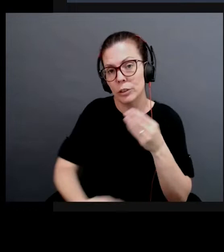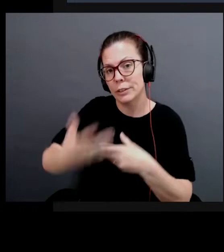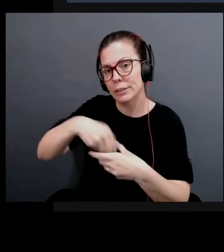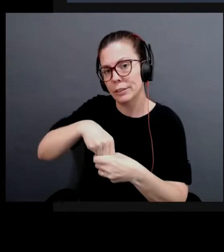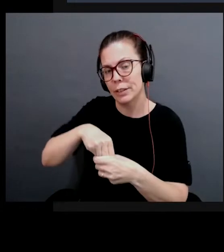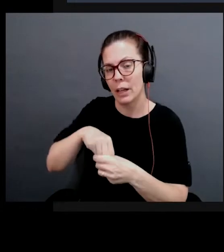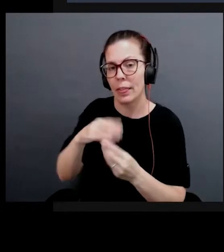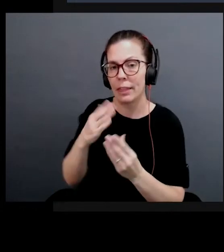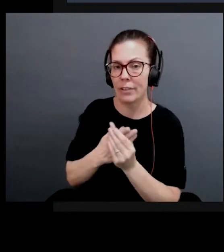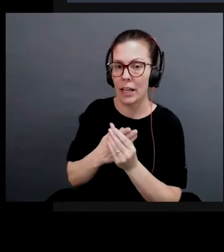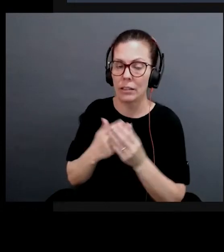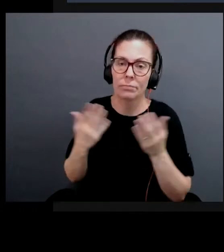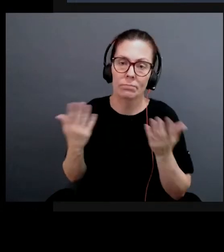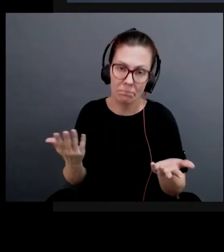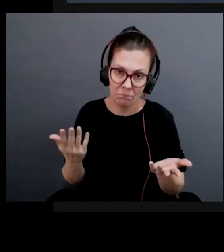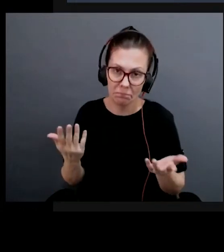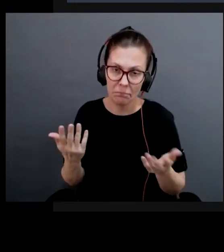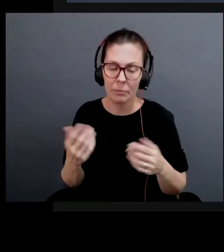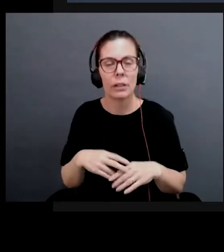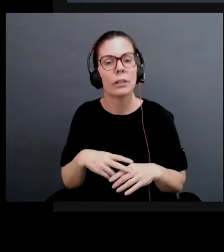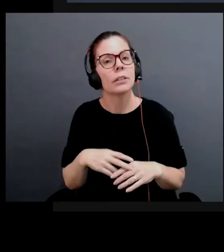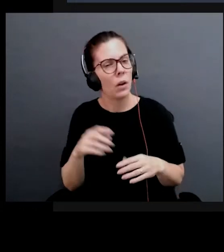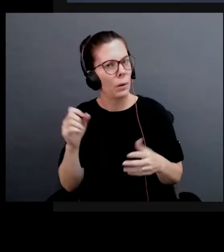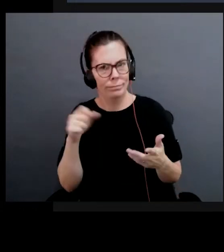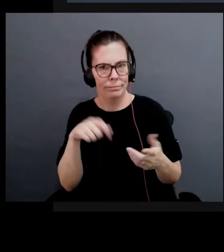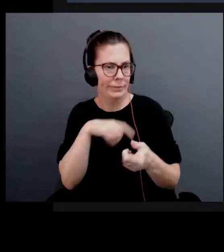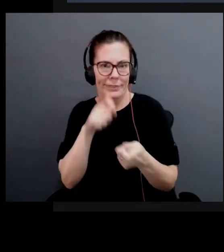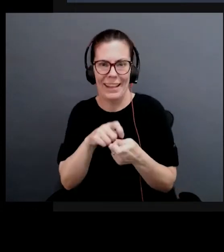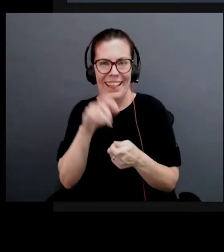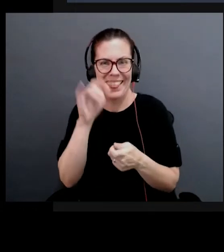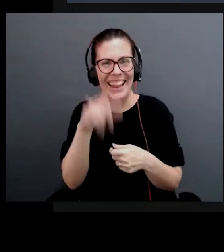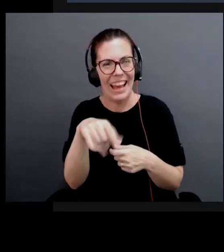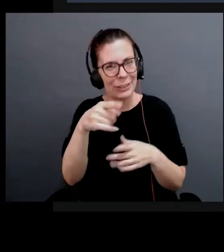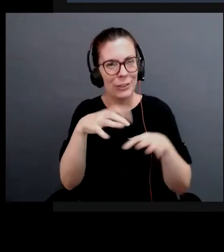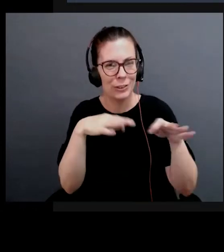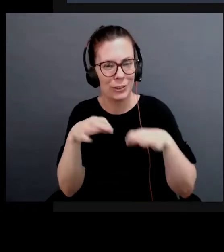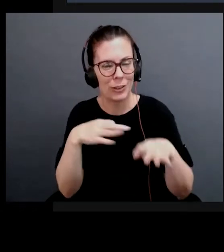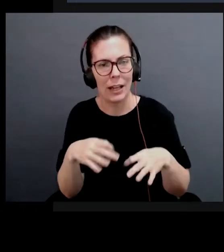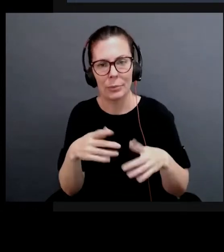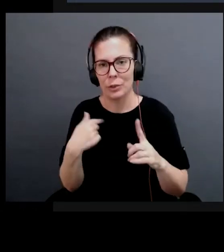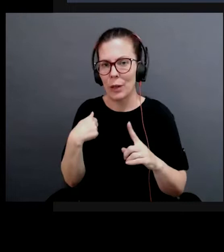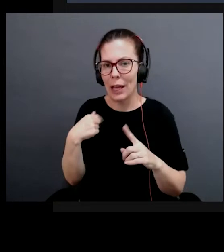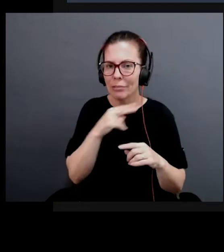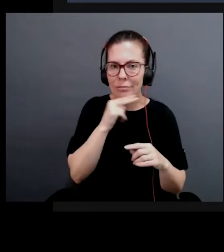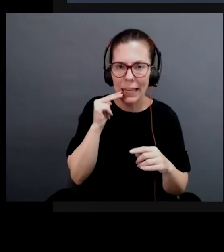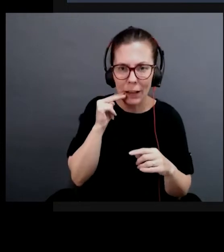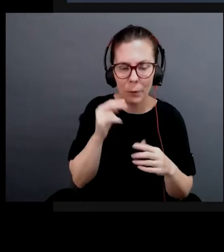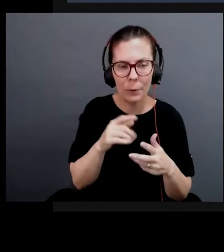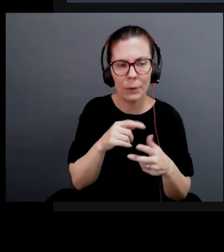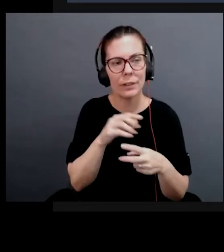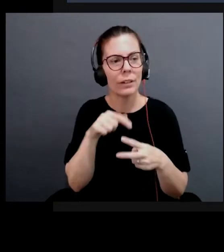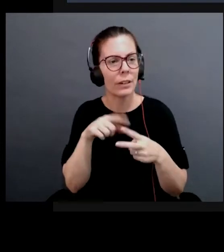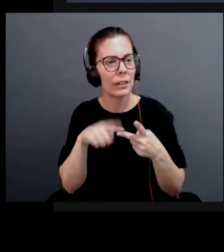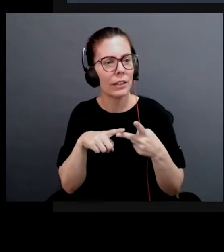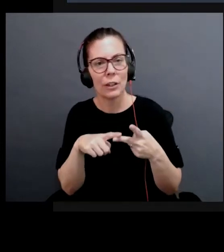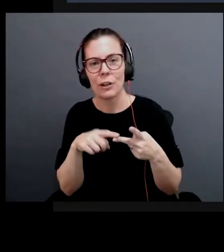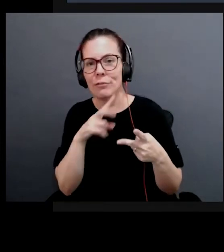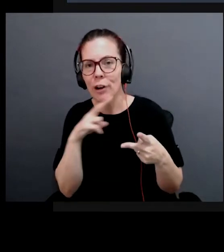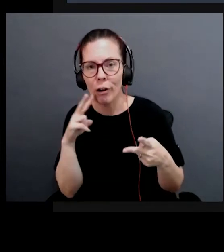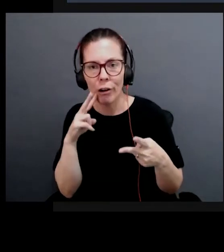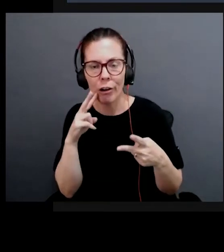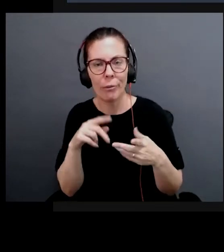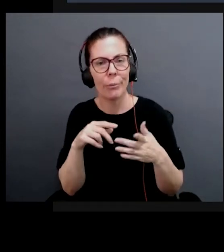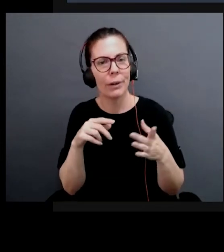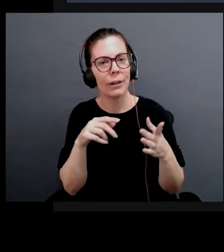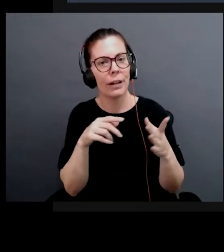file. So yeah, exactly. You're describing, right? You've got these nouns, you've got these verbs connecting